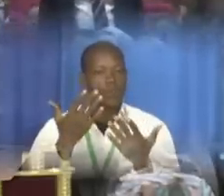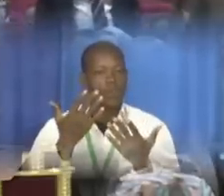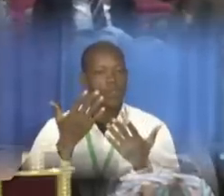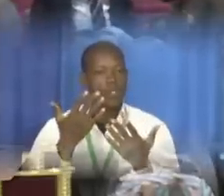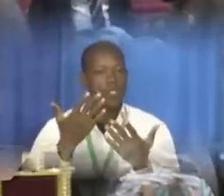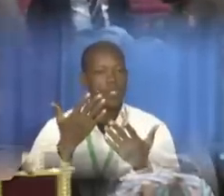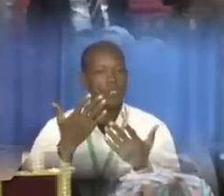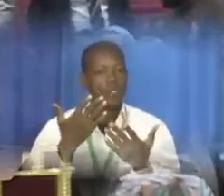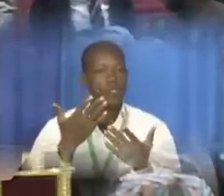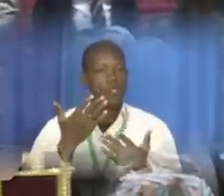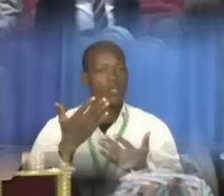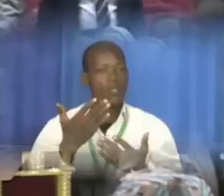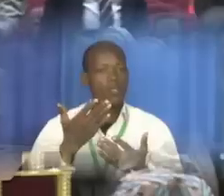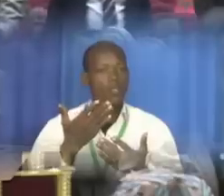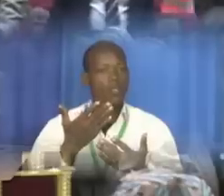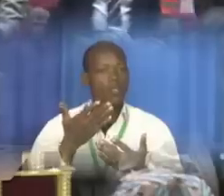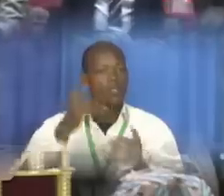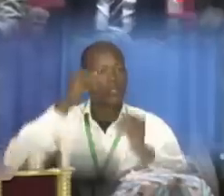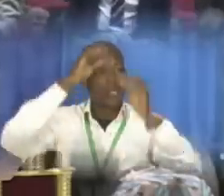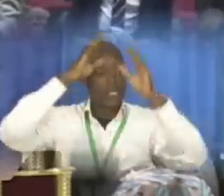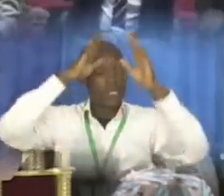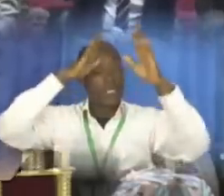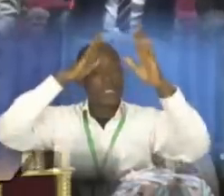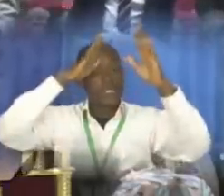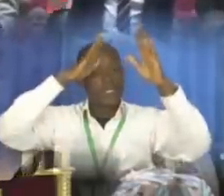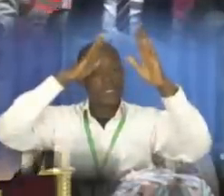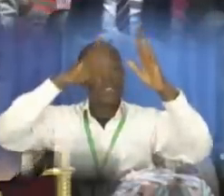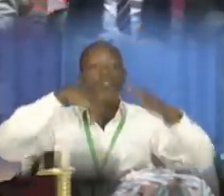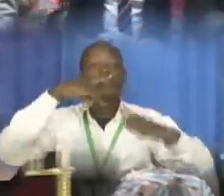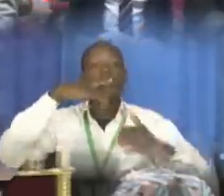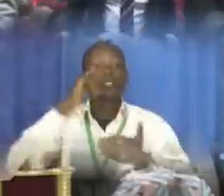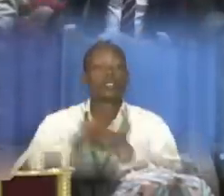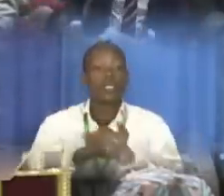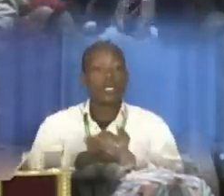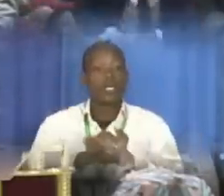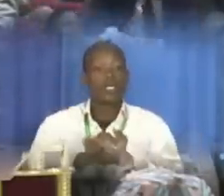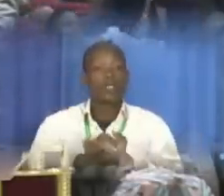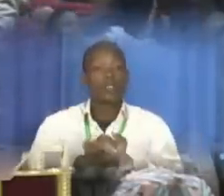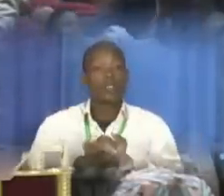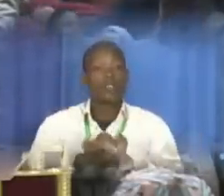Daddy says there's someone here tonight. It must be me.